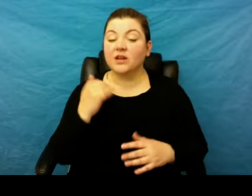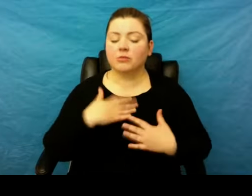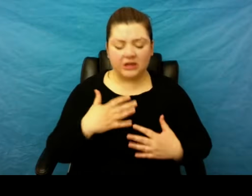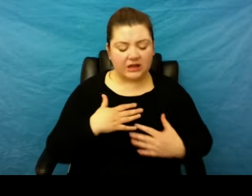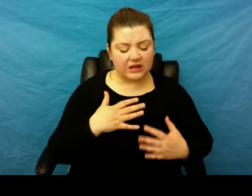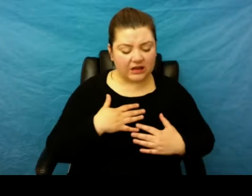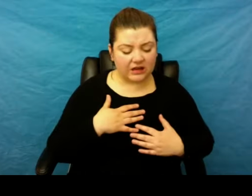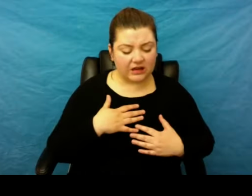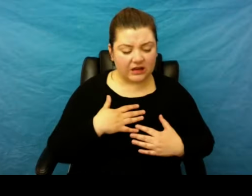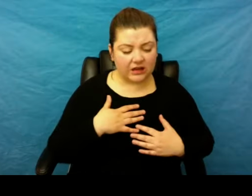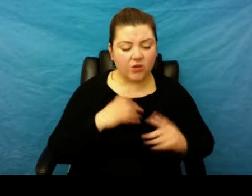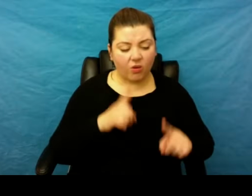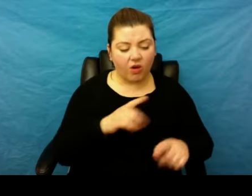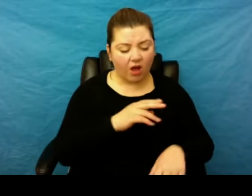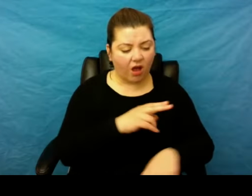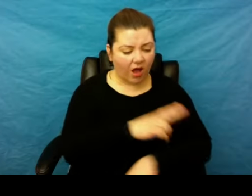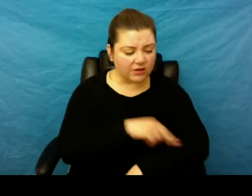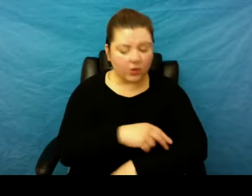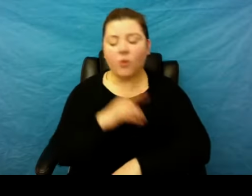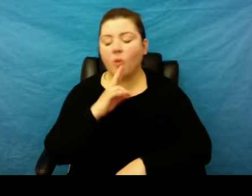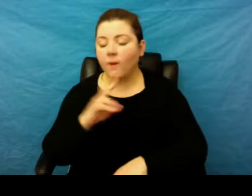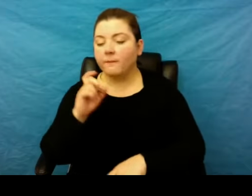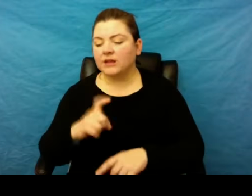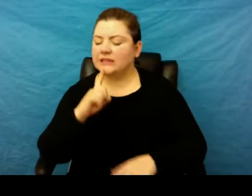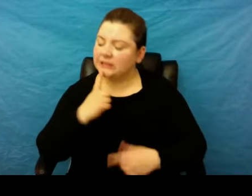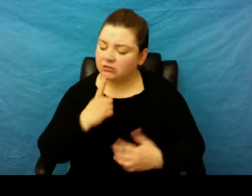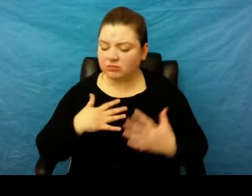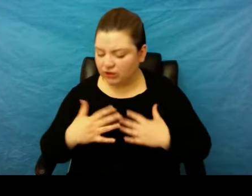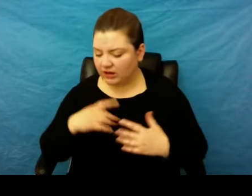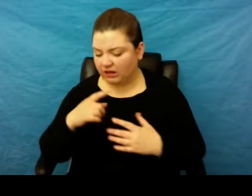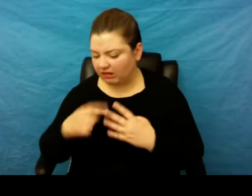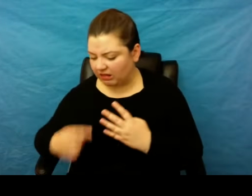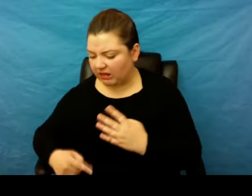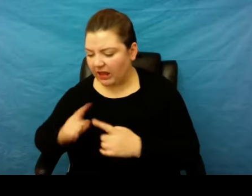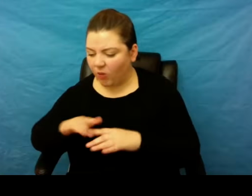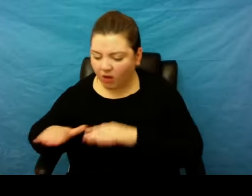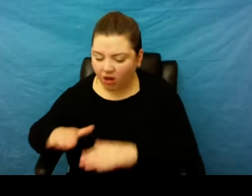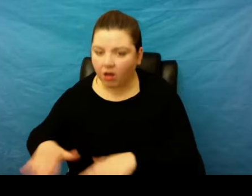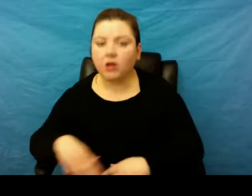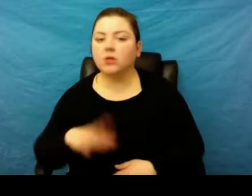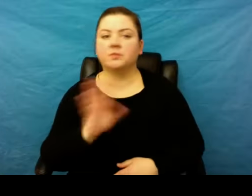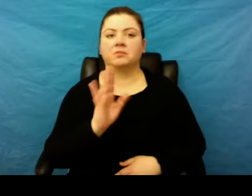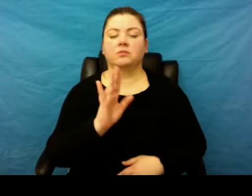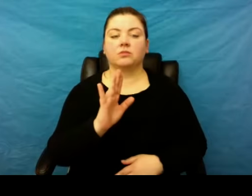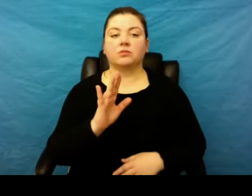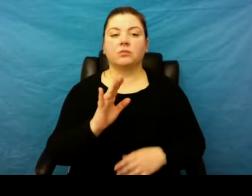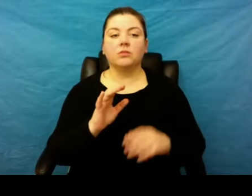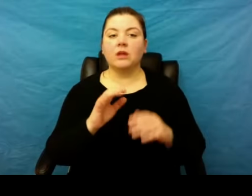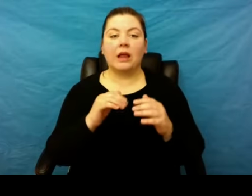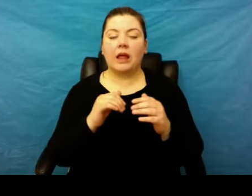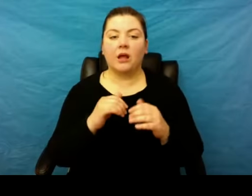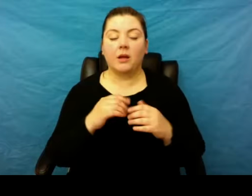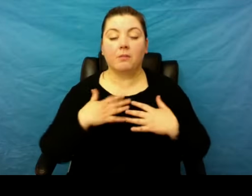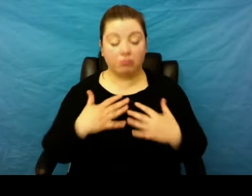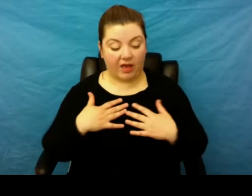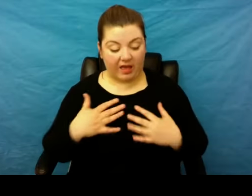can't walk and breathe and have a fever? Like, do you need all of those things, or just no? Just short. I think I see them all as the same thing, which is it's shortness of breath. So if